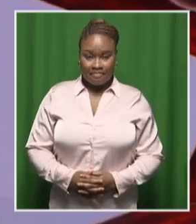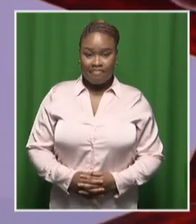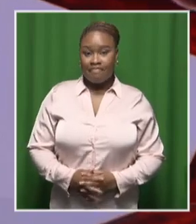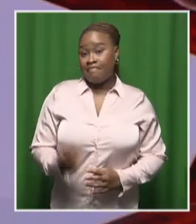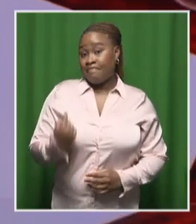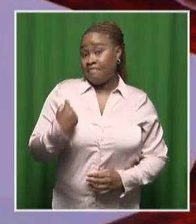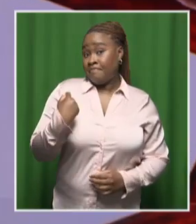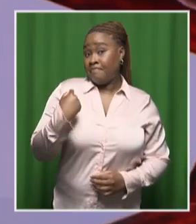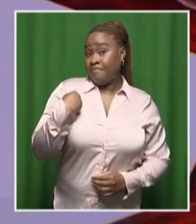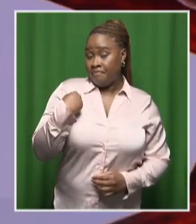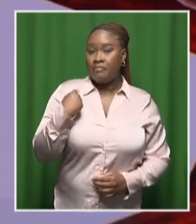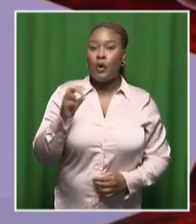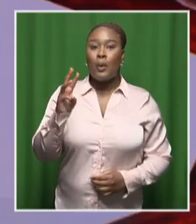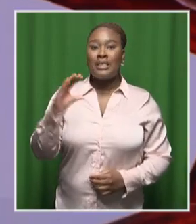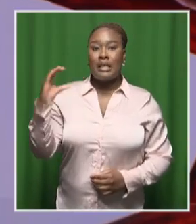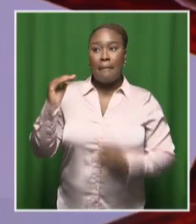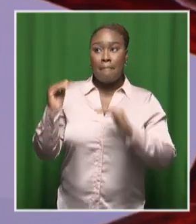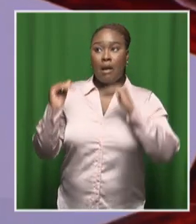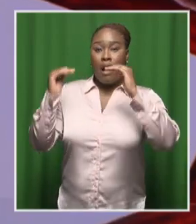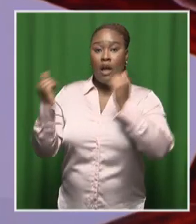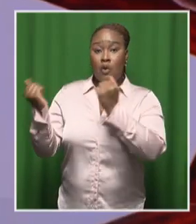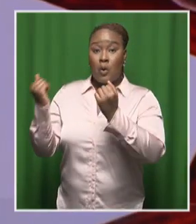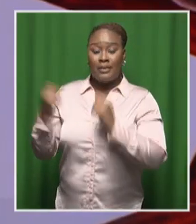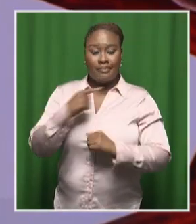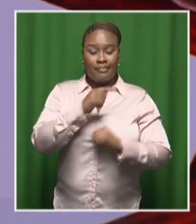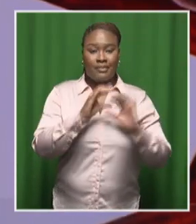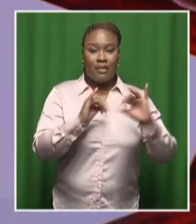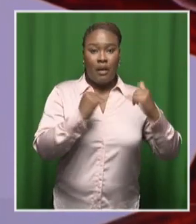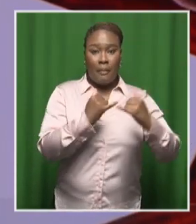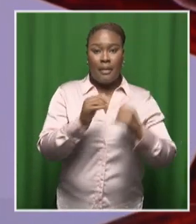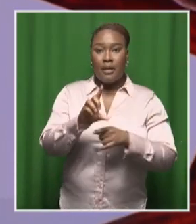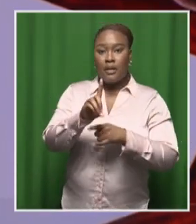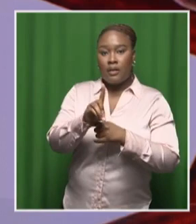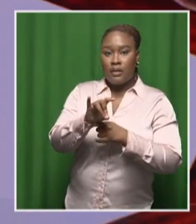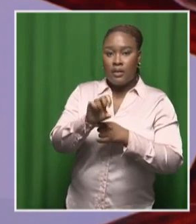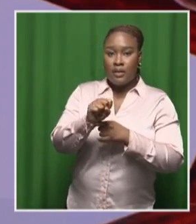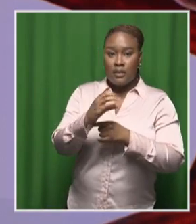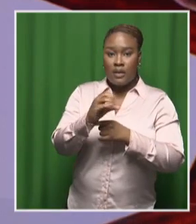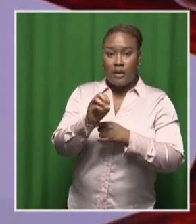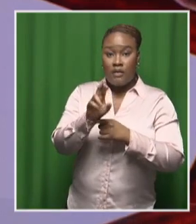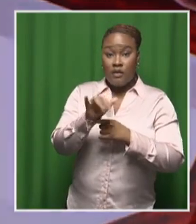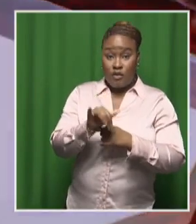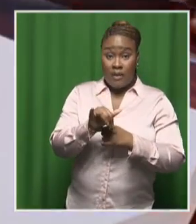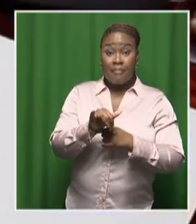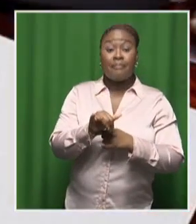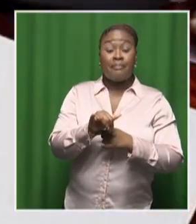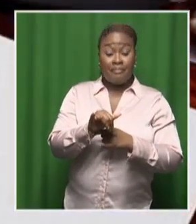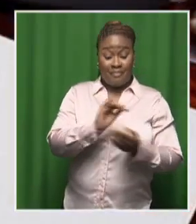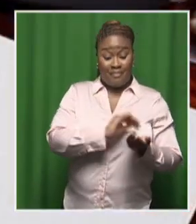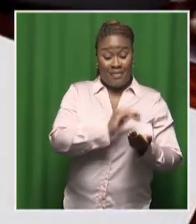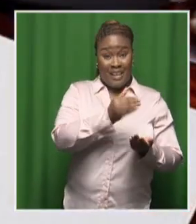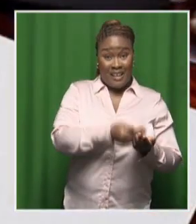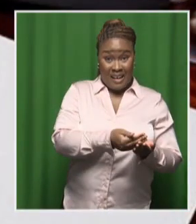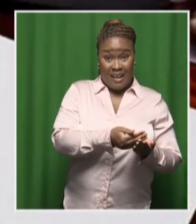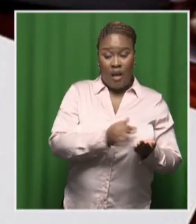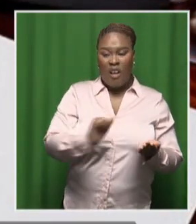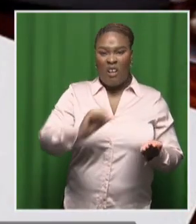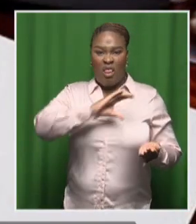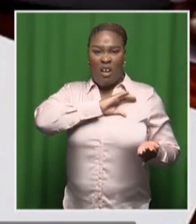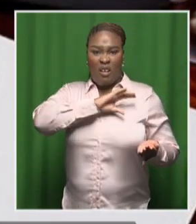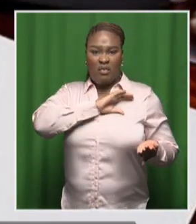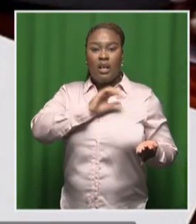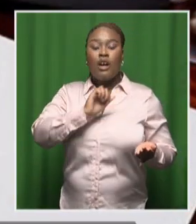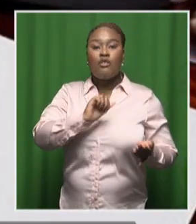Recently, the Western Cape High Court directed Discovery Limited to deduct more than 29,000 rand from a client's